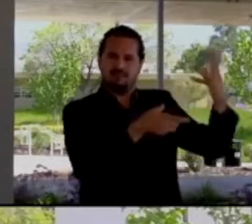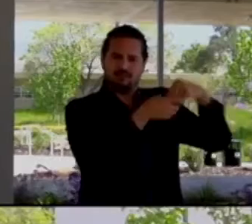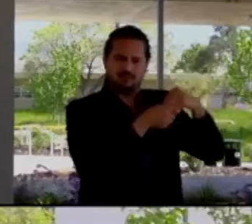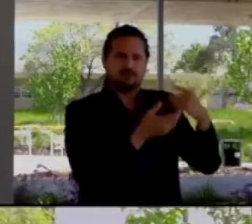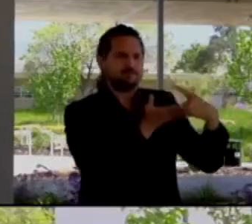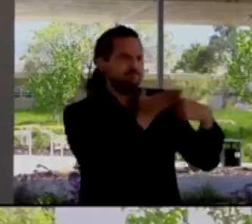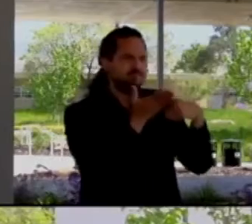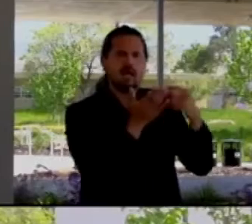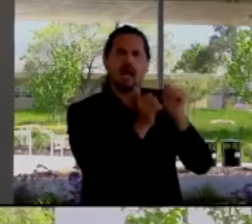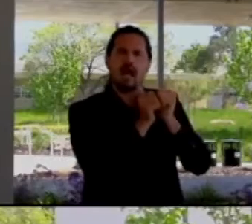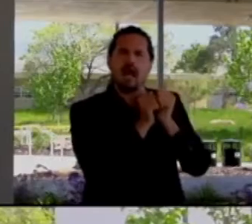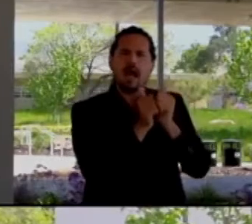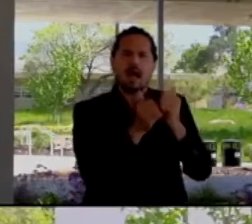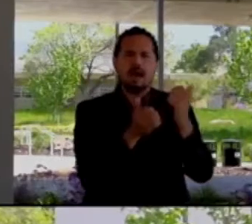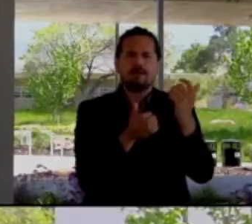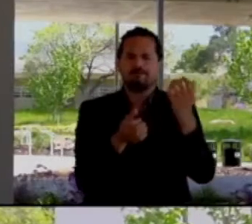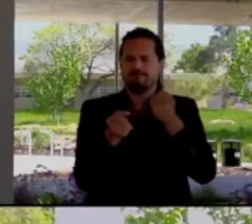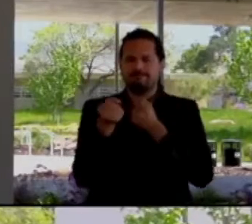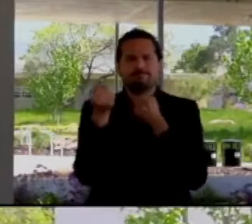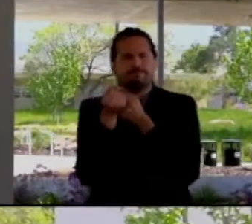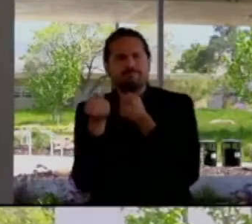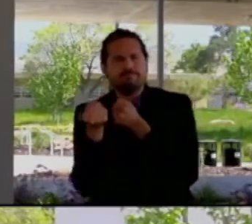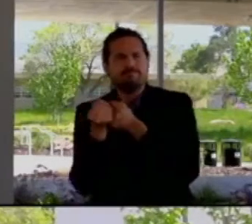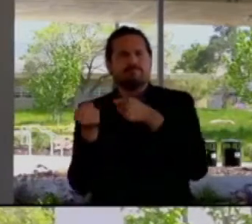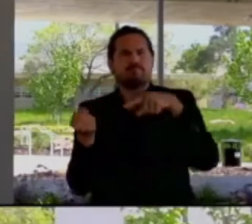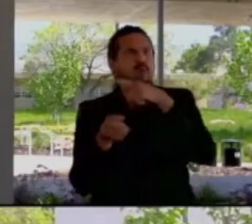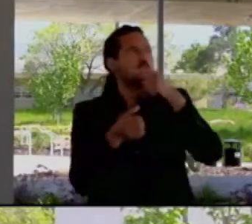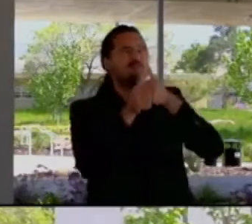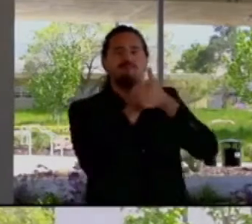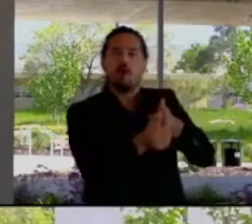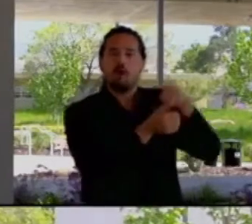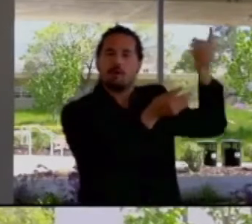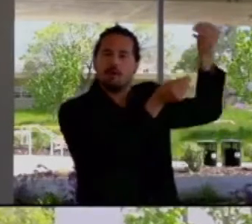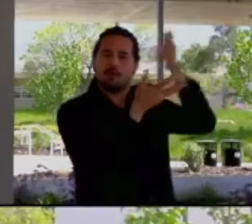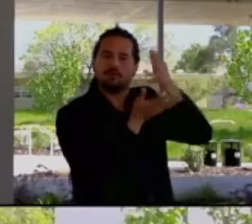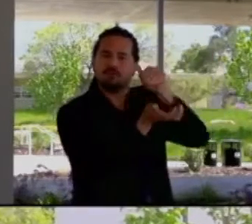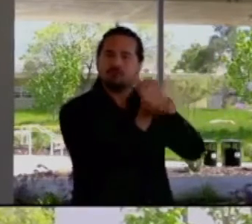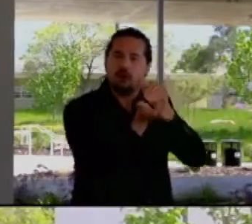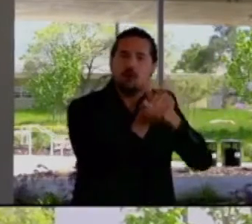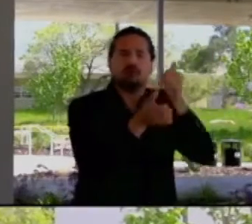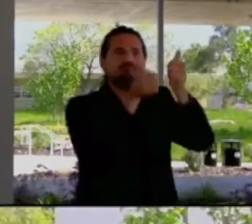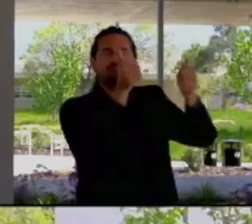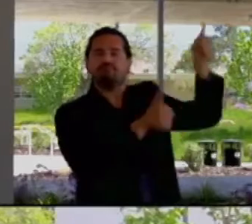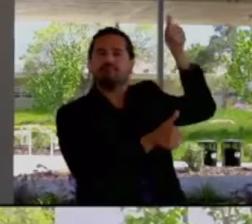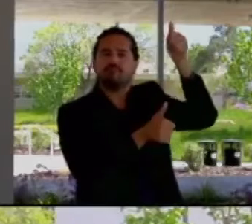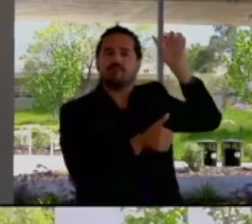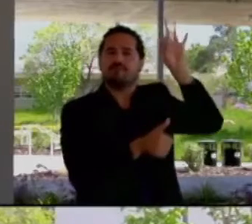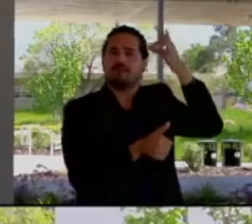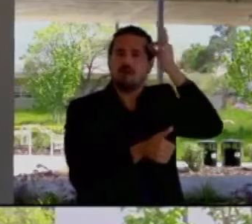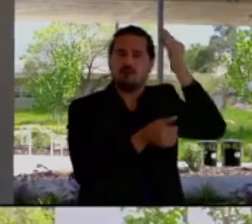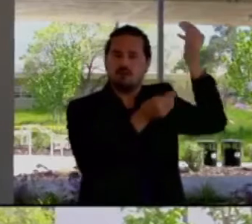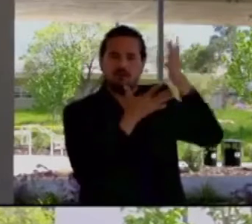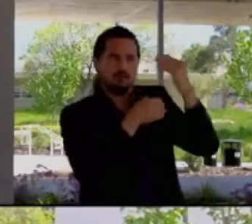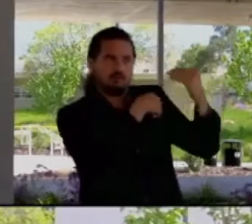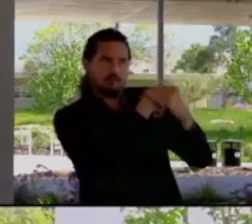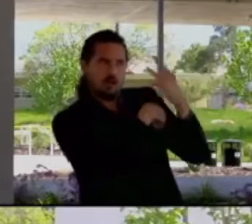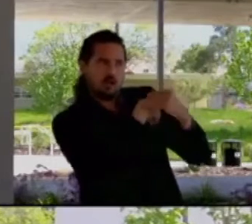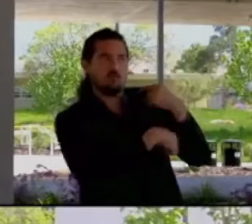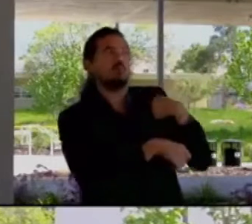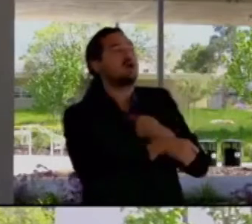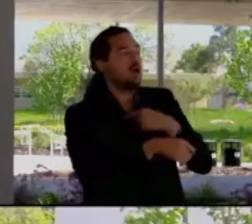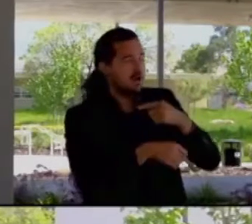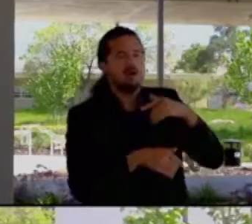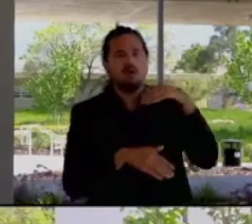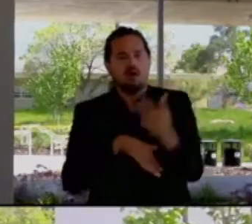health officers and the information that they're getting. But I want to take a moment just to talk about this as a mom. I have a